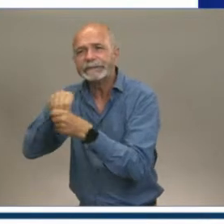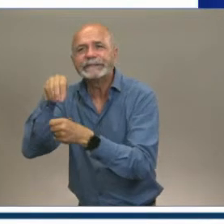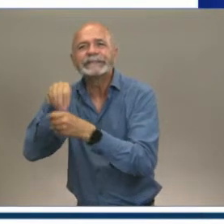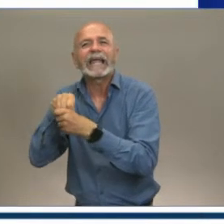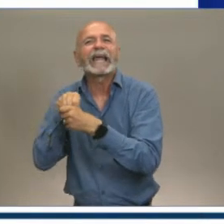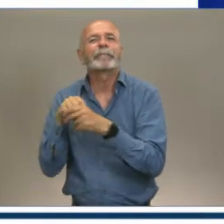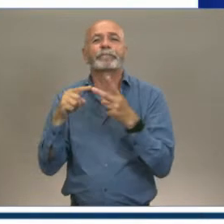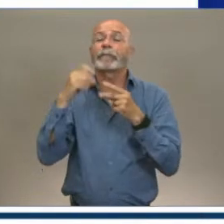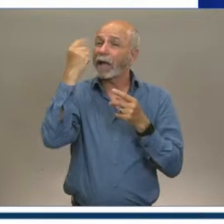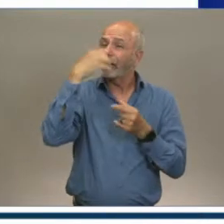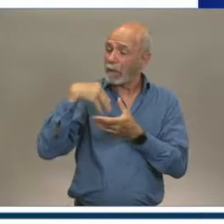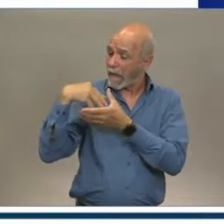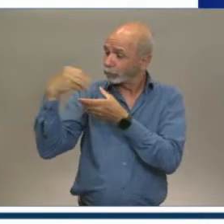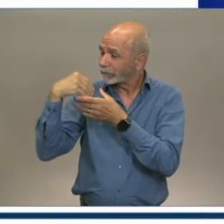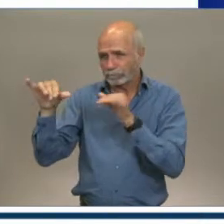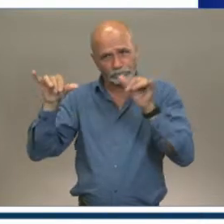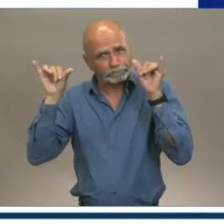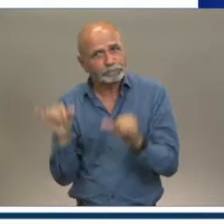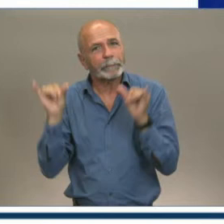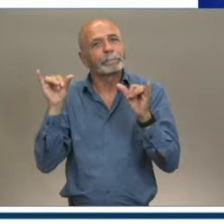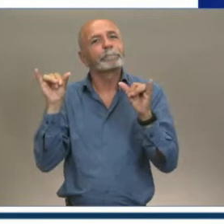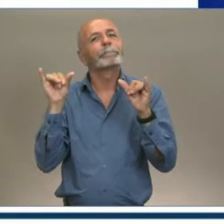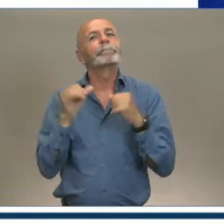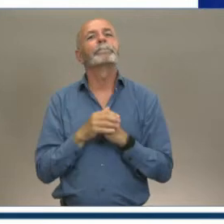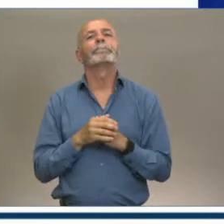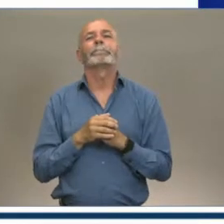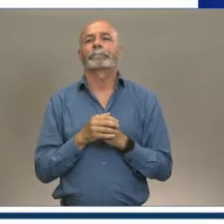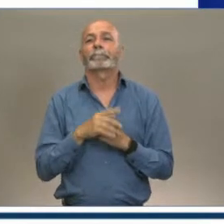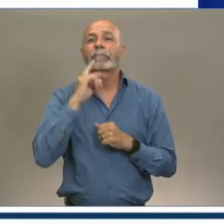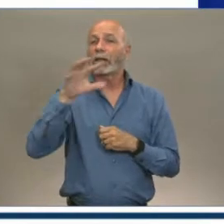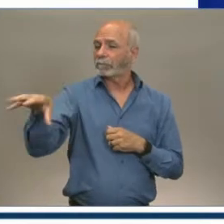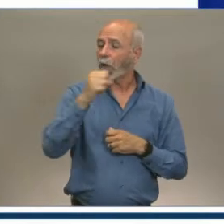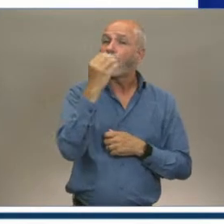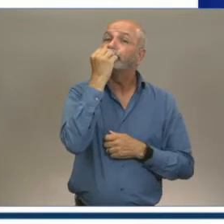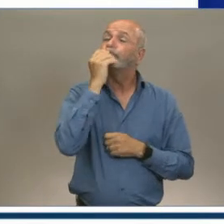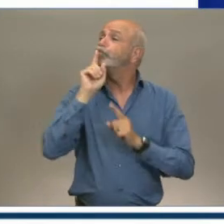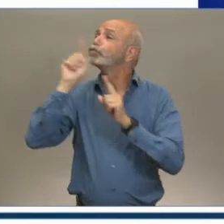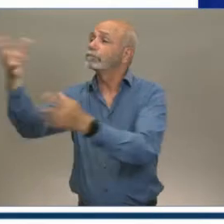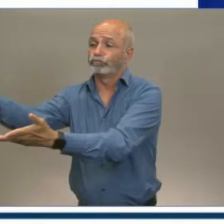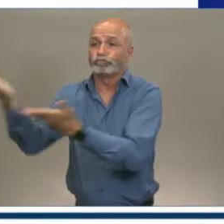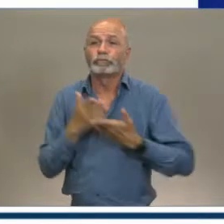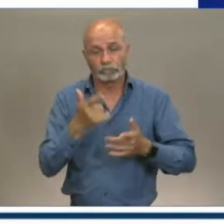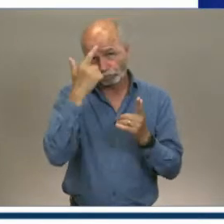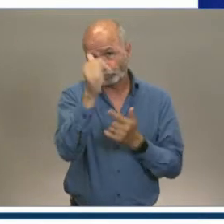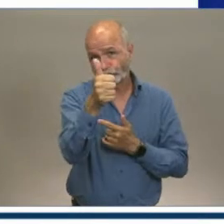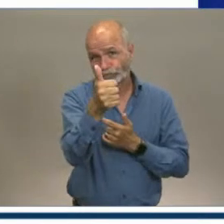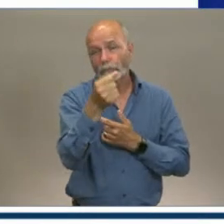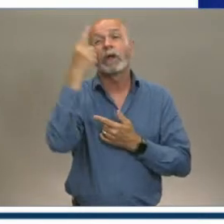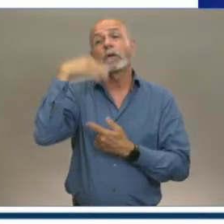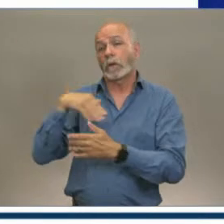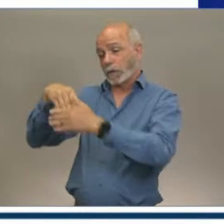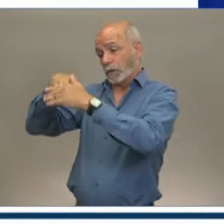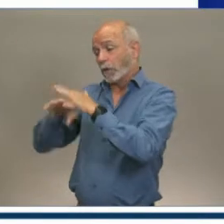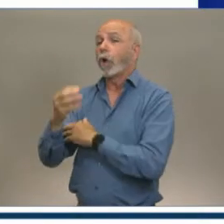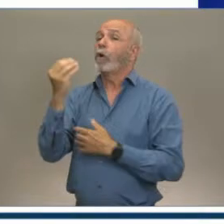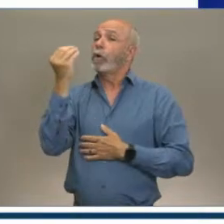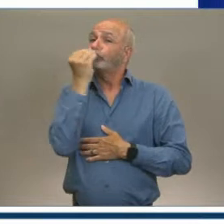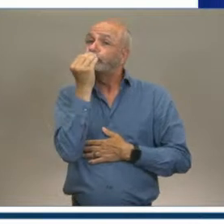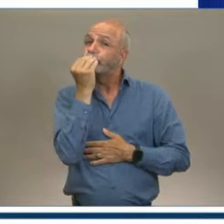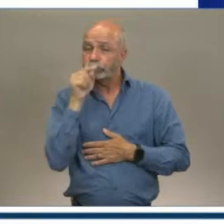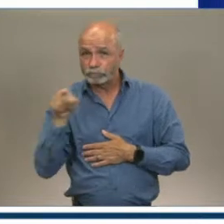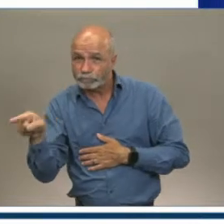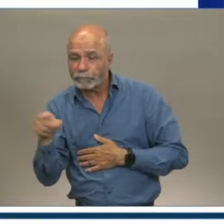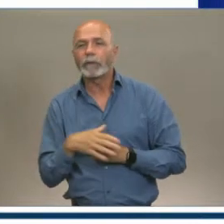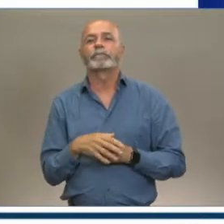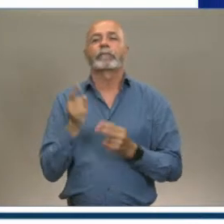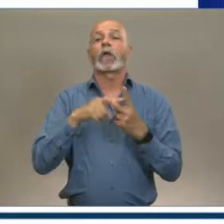service and takeout remains available, but you can now enjoy a meal inside and start to go to the gym again, opening at 50%. Start